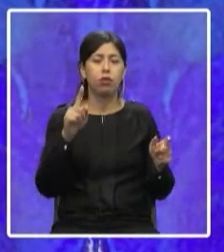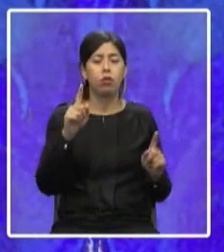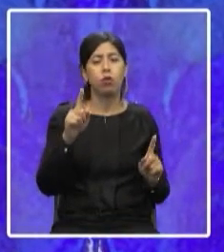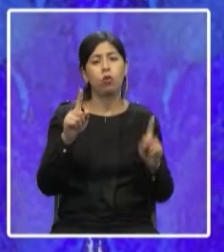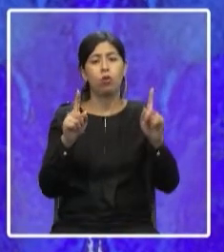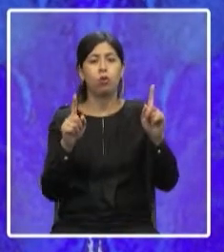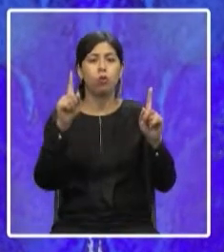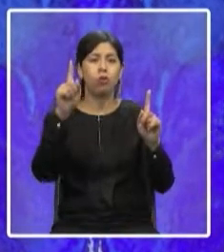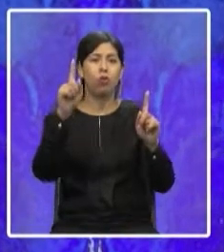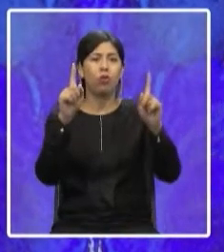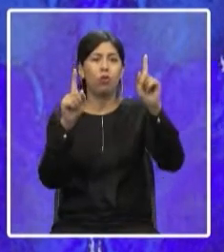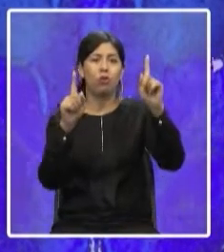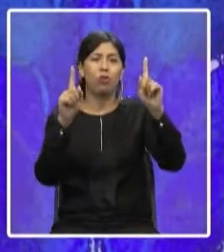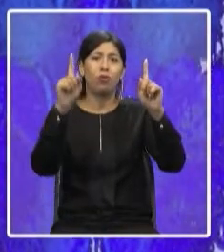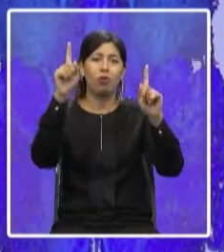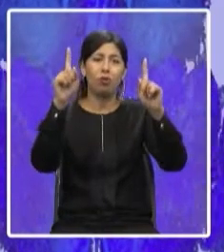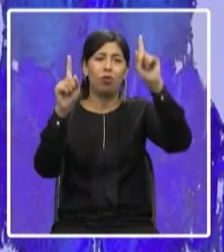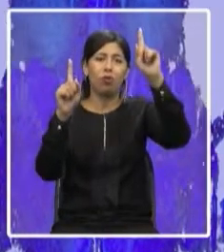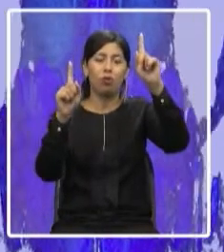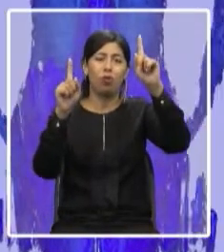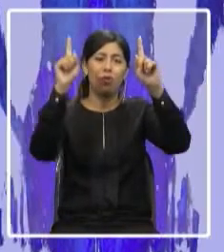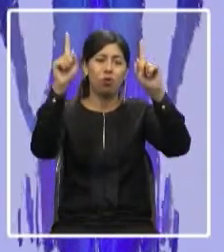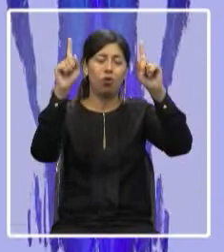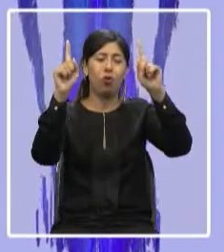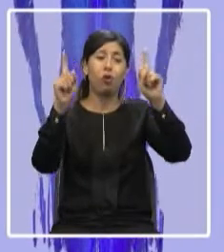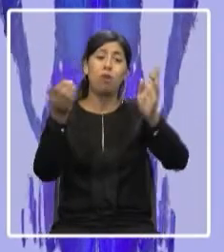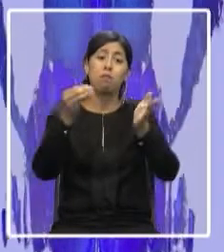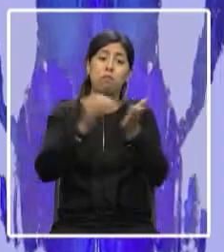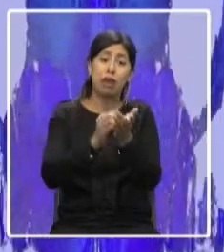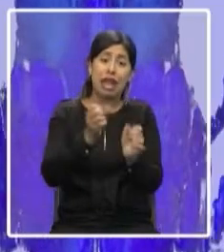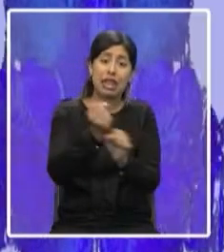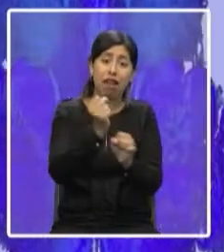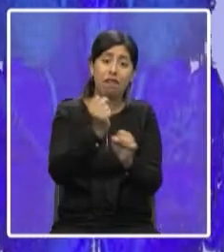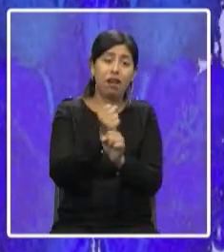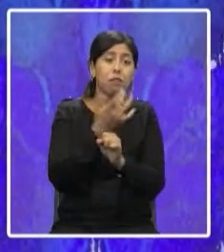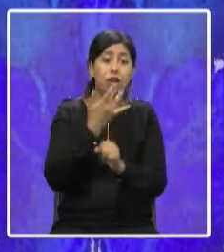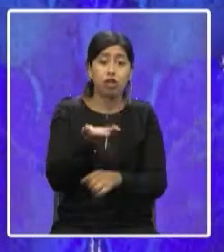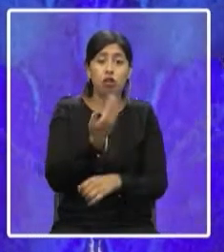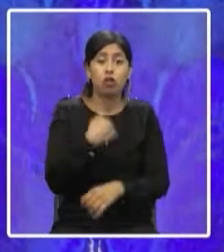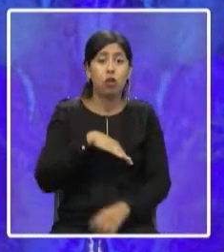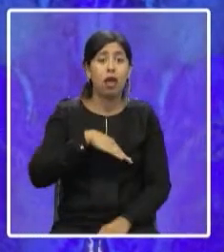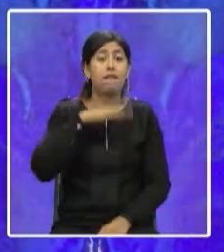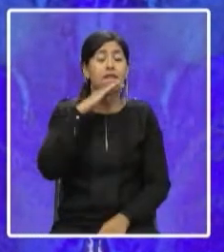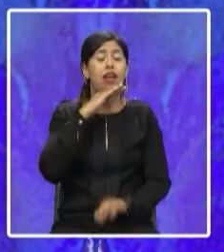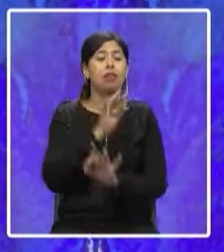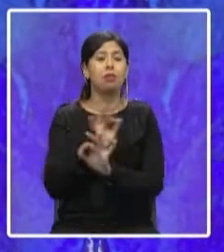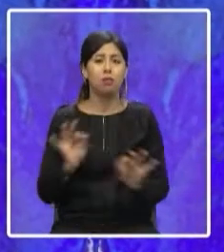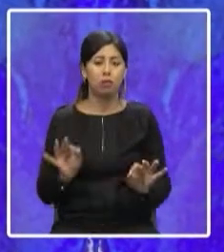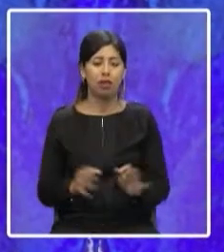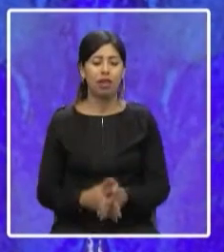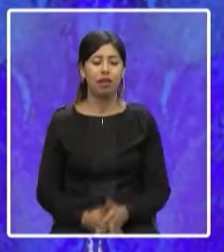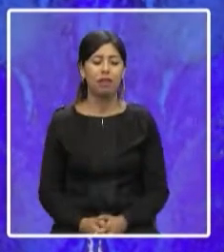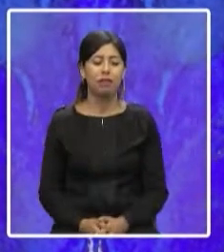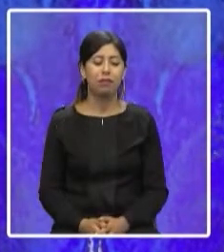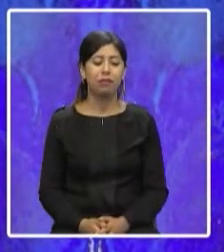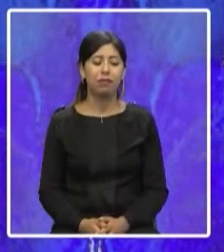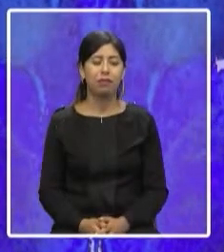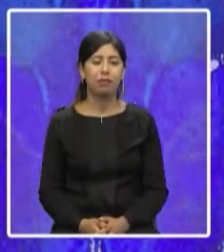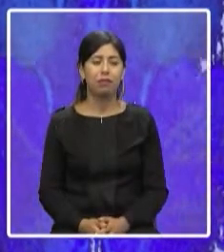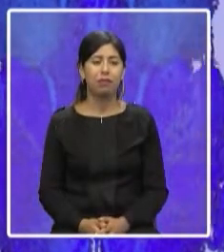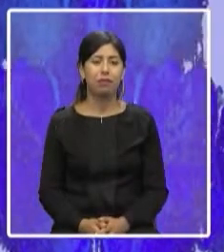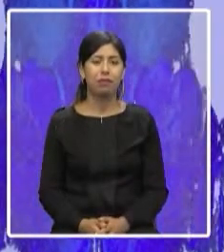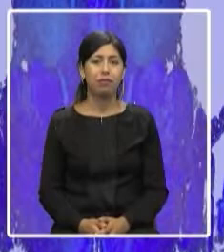because we're never satisfied. People always want to consume more as their wealth increases. A second reason, and